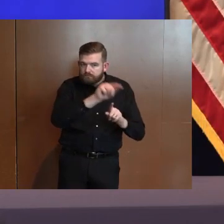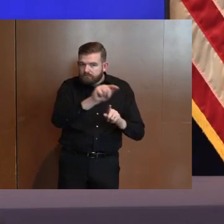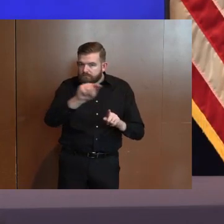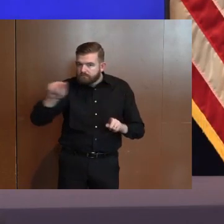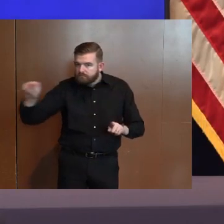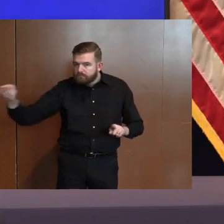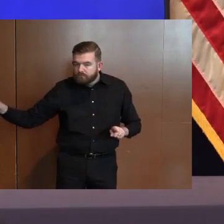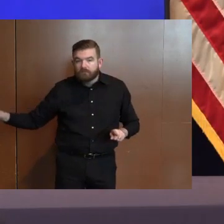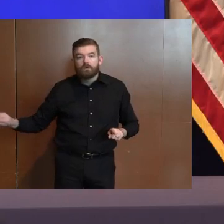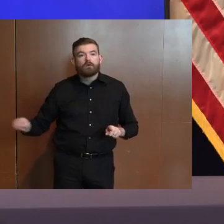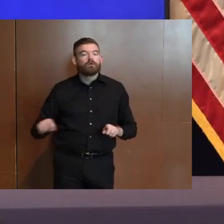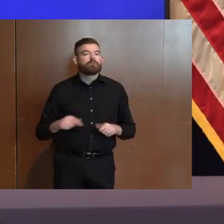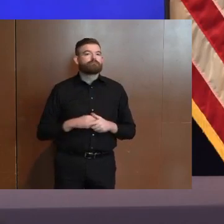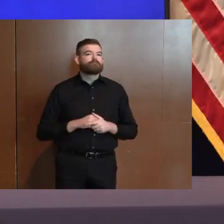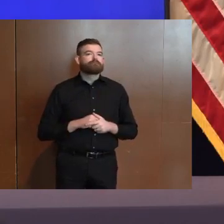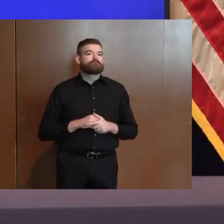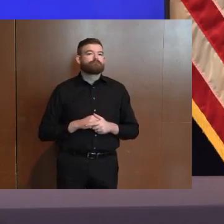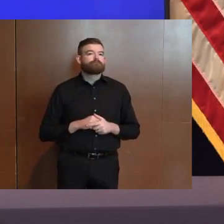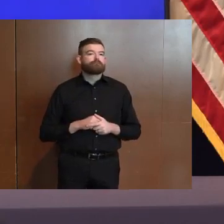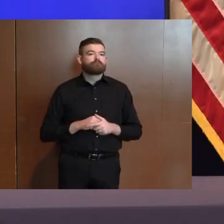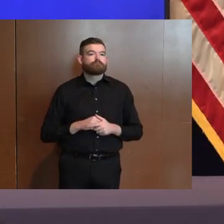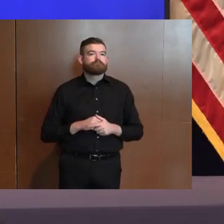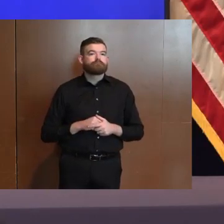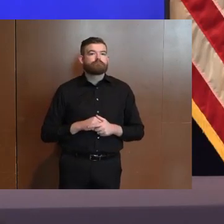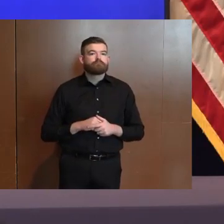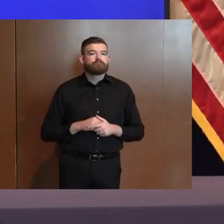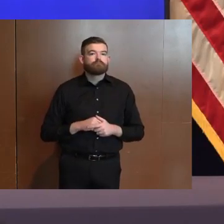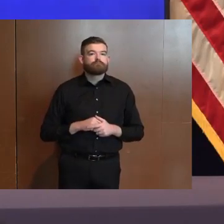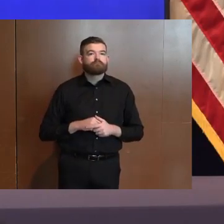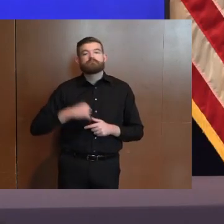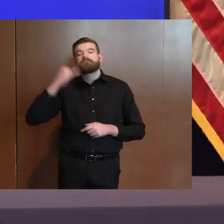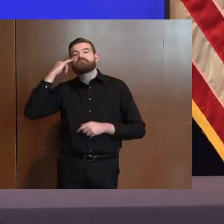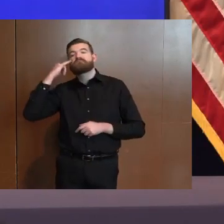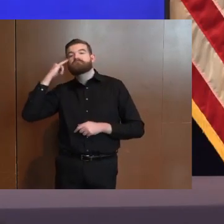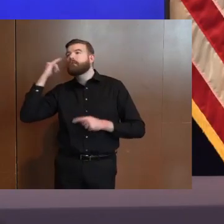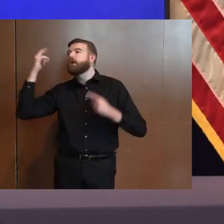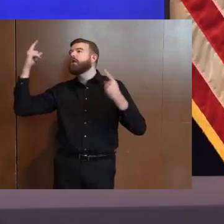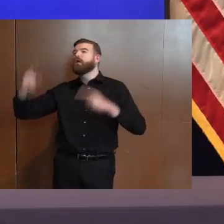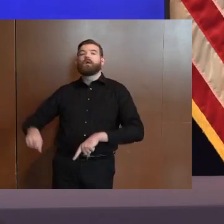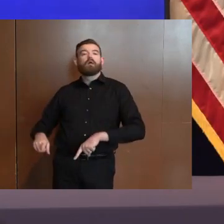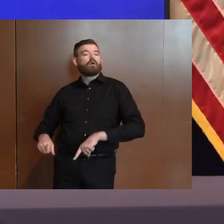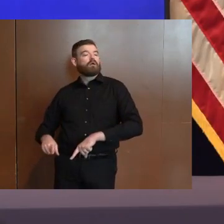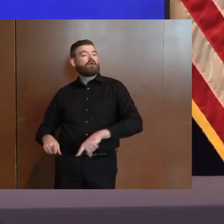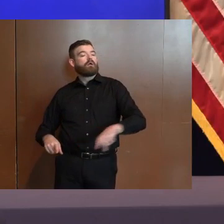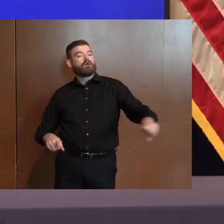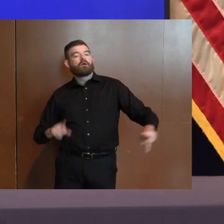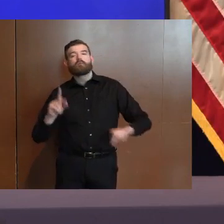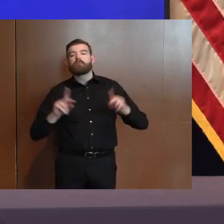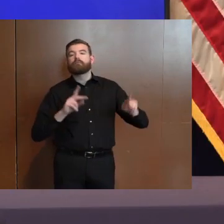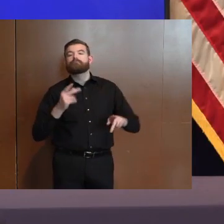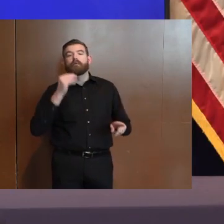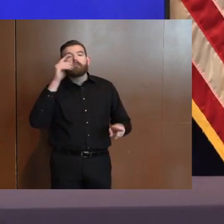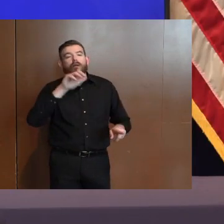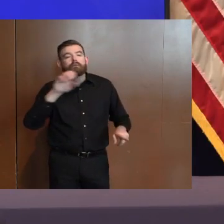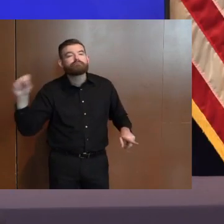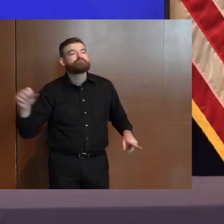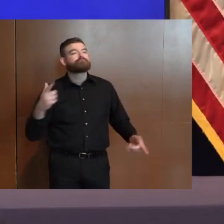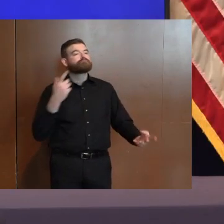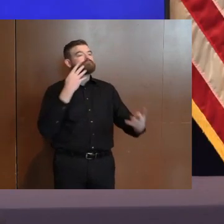have a crisis, the folks who are already left behind are left further behind. Folks in our prison systems, county or